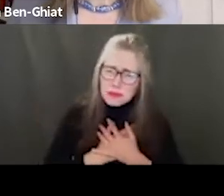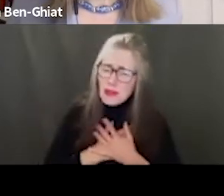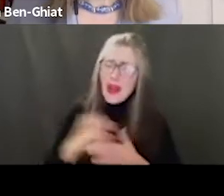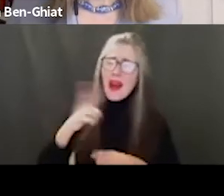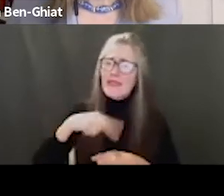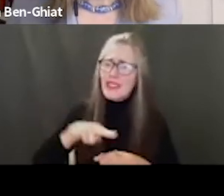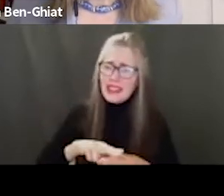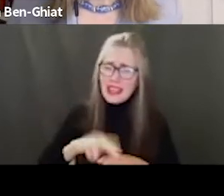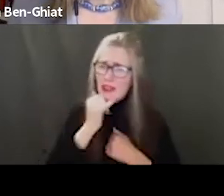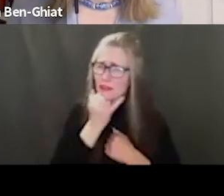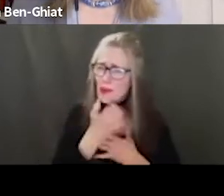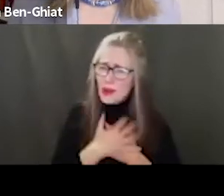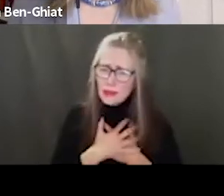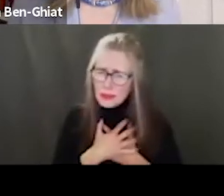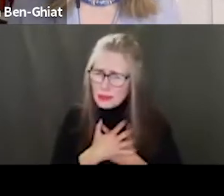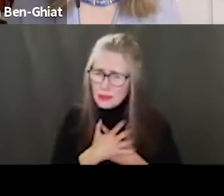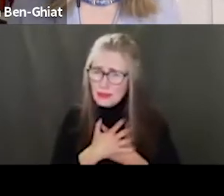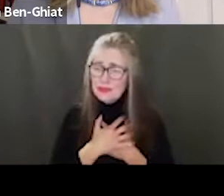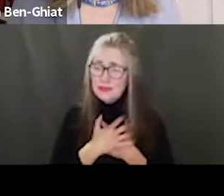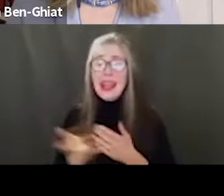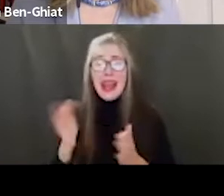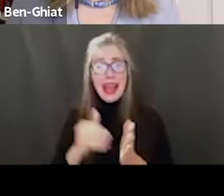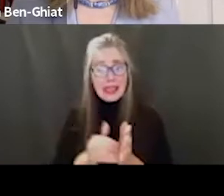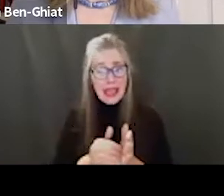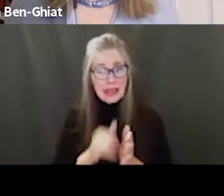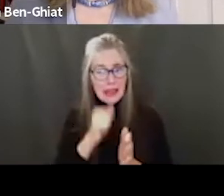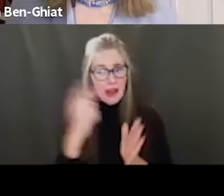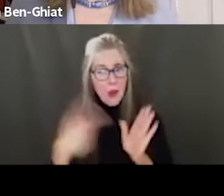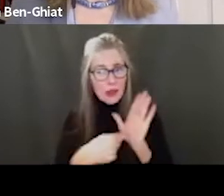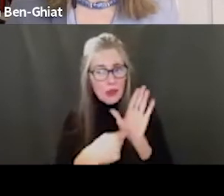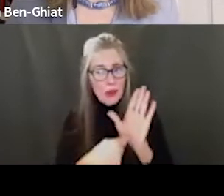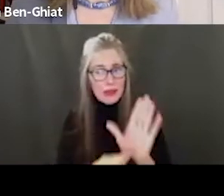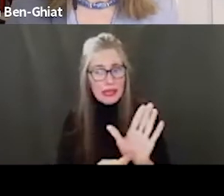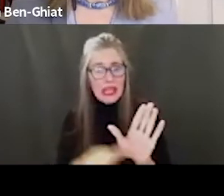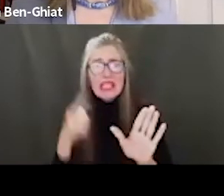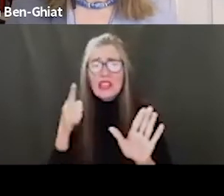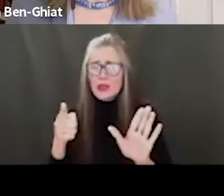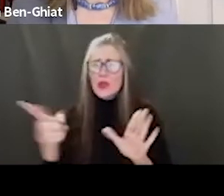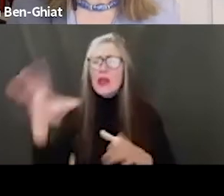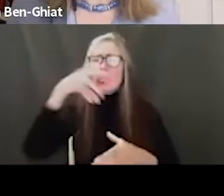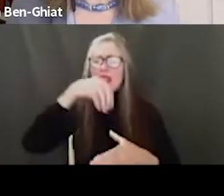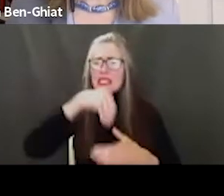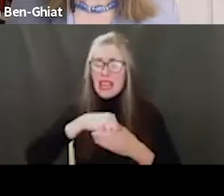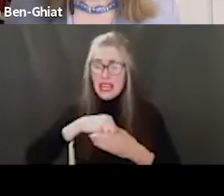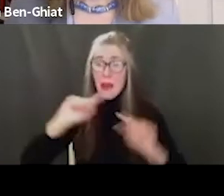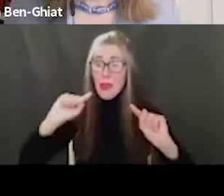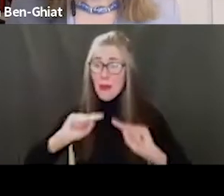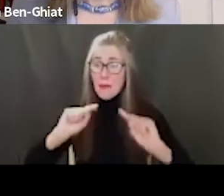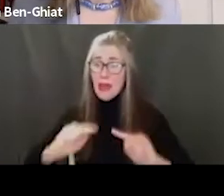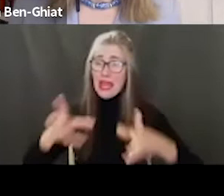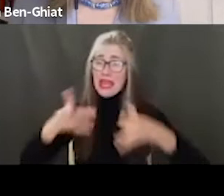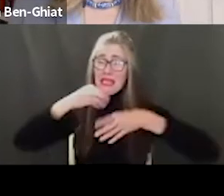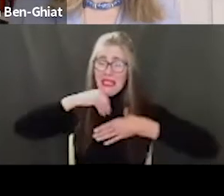of the wronged nation. And so again, it's not just representing, it's that you embody, you take the pain unto